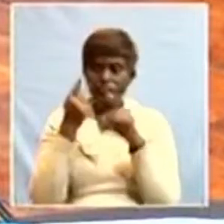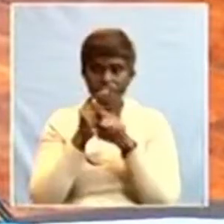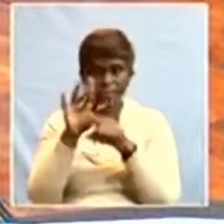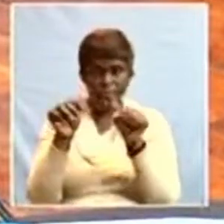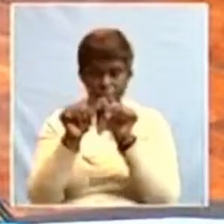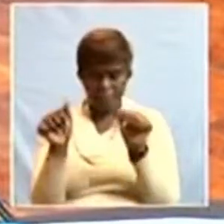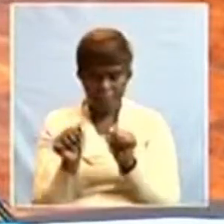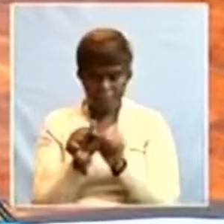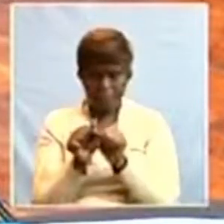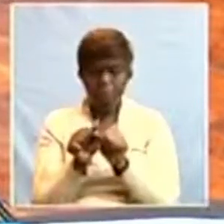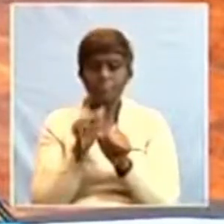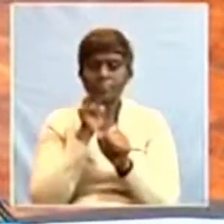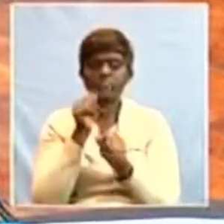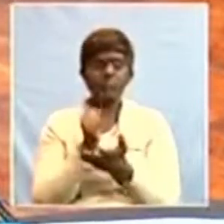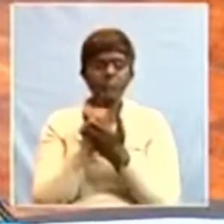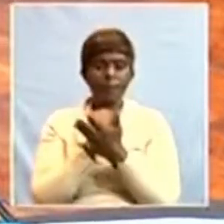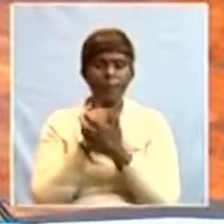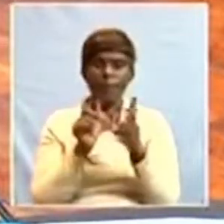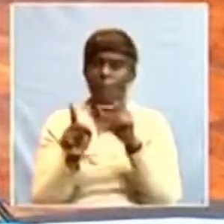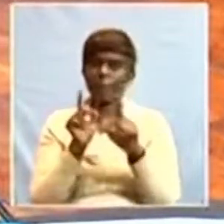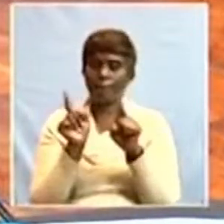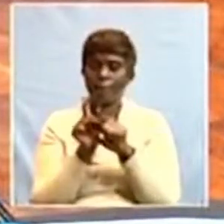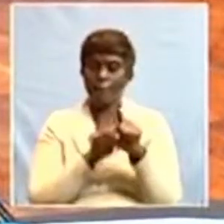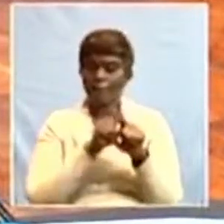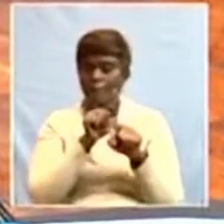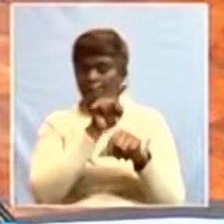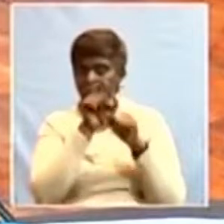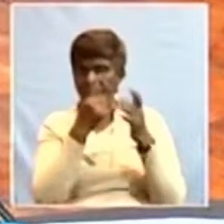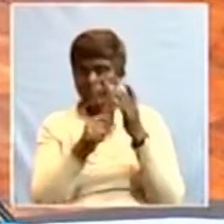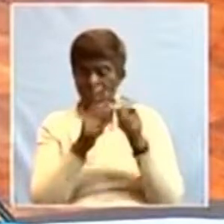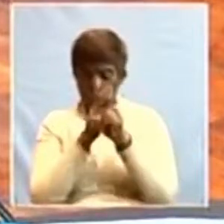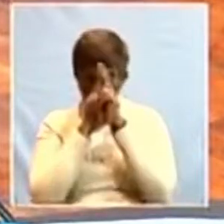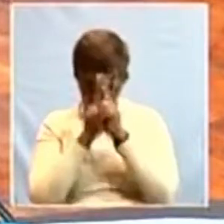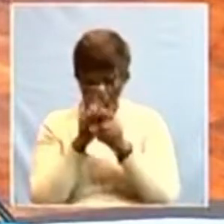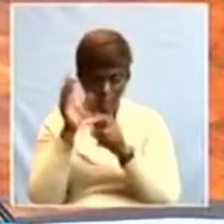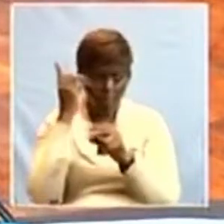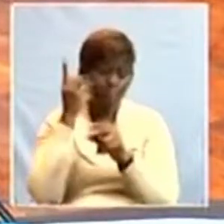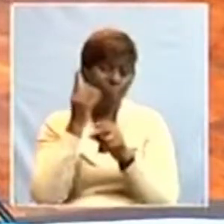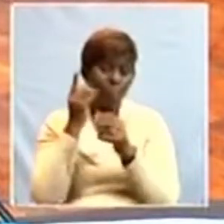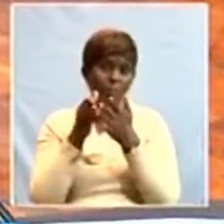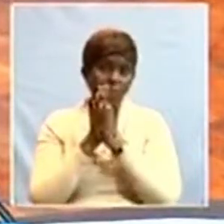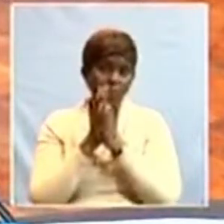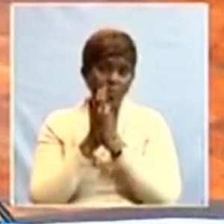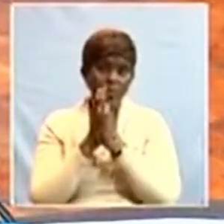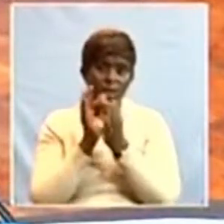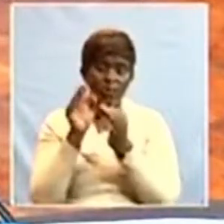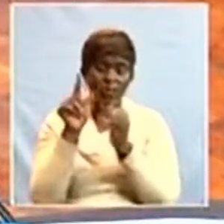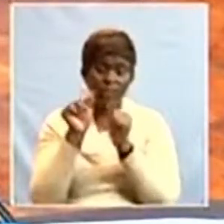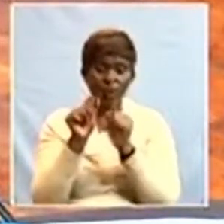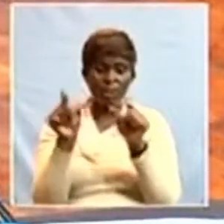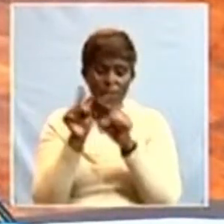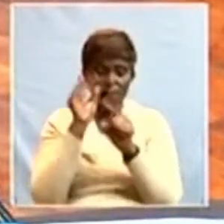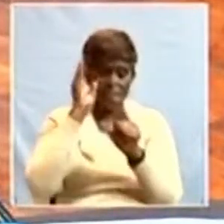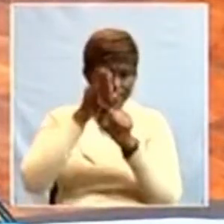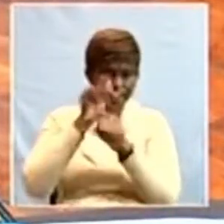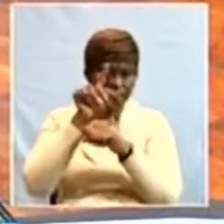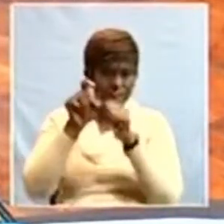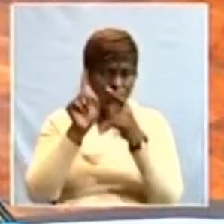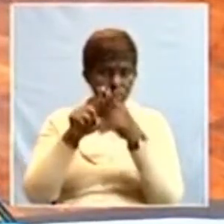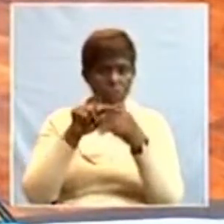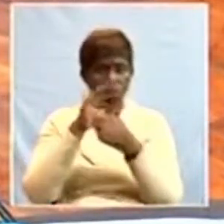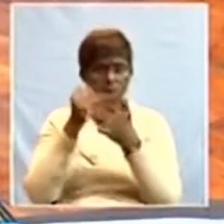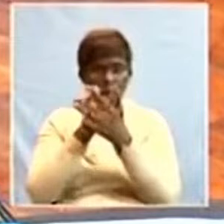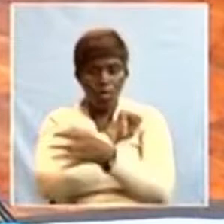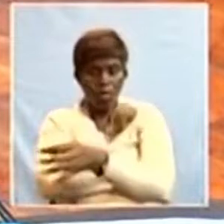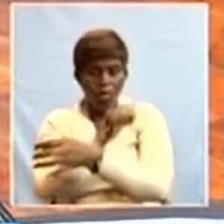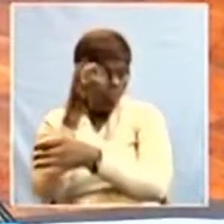area, it's not helping our people. So this is the question Honorable Daka is asking. So if you can redirect the question to the relevant